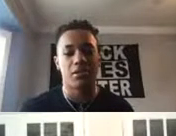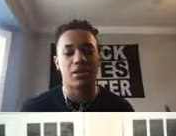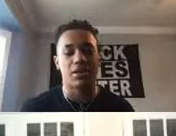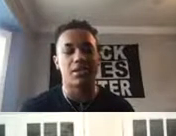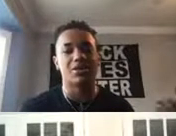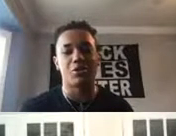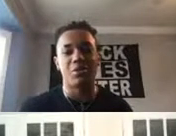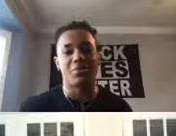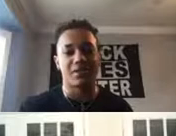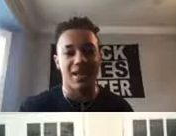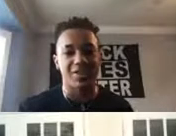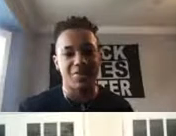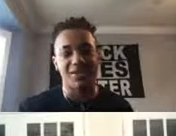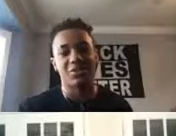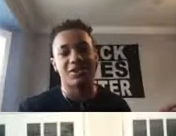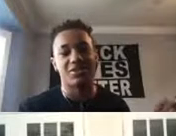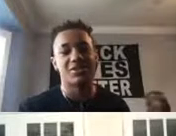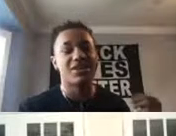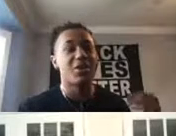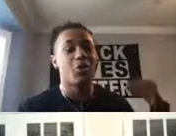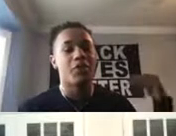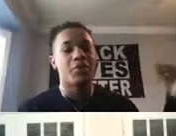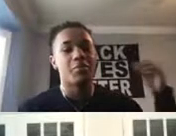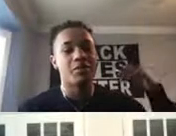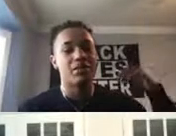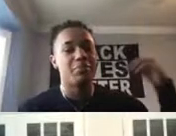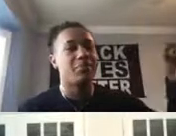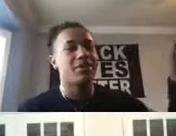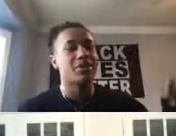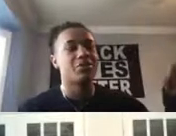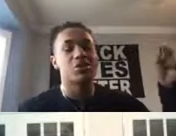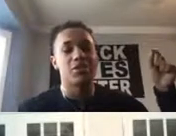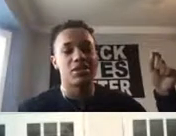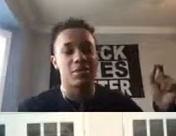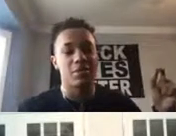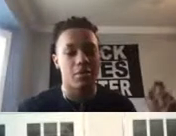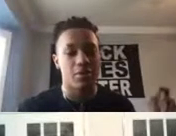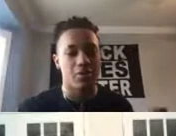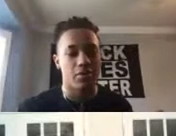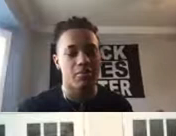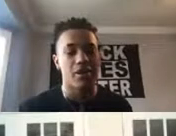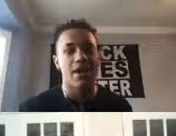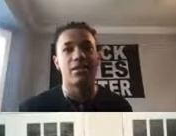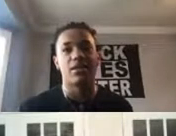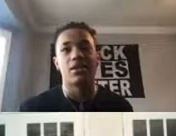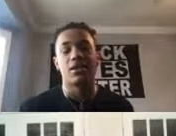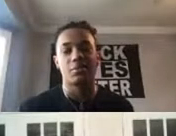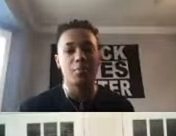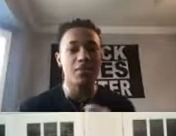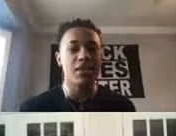me up, like those people, like that's me. So like just going from seeing people get killed to join the Summer Bridge program and